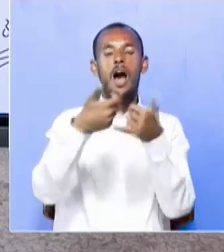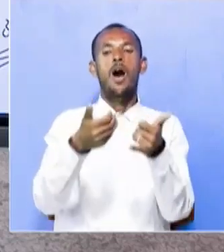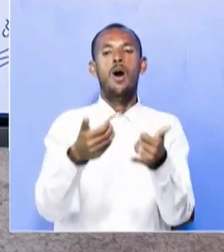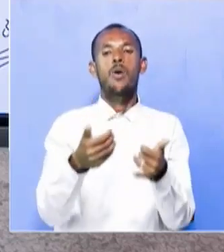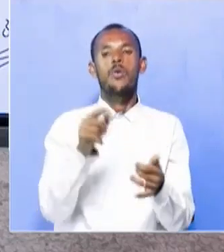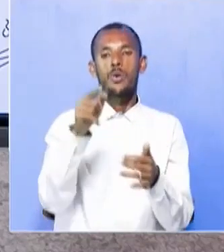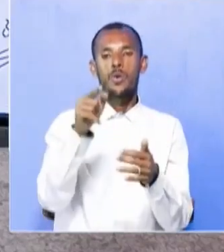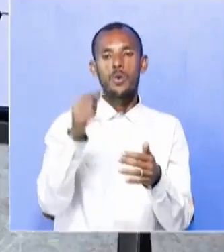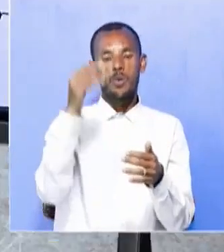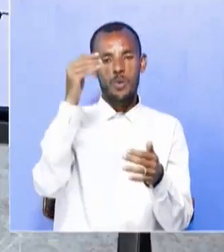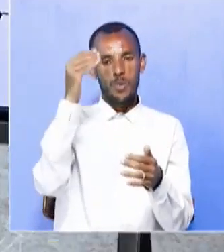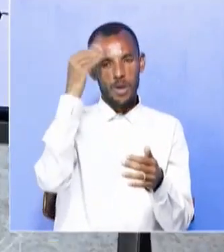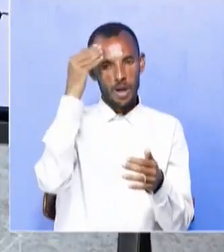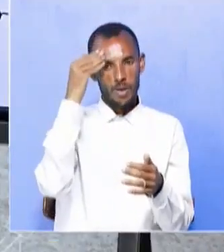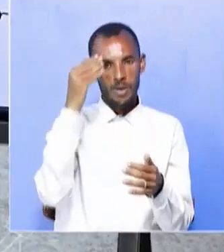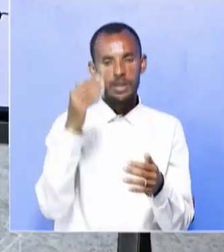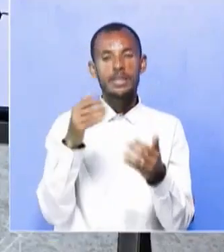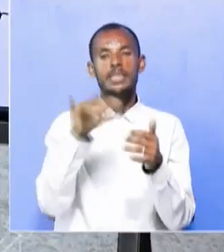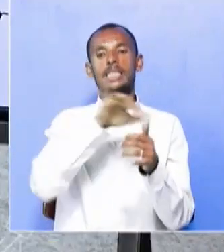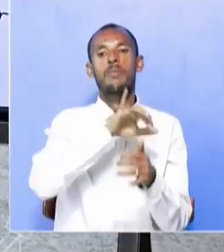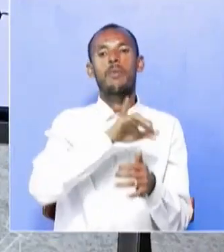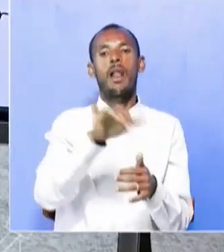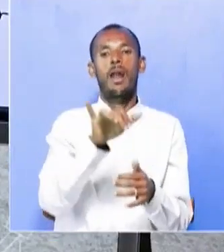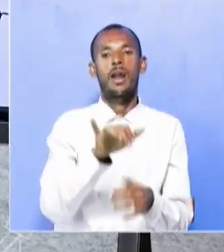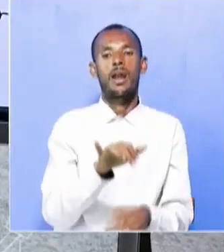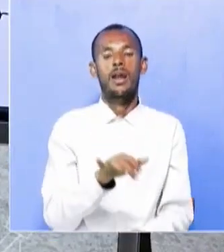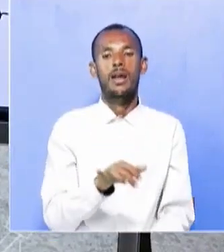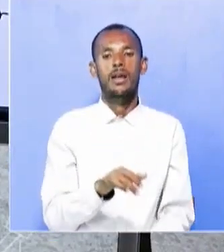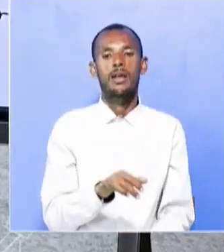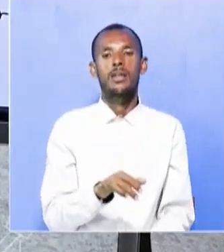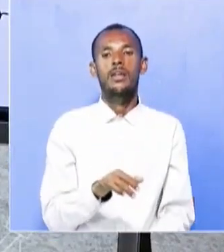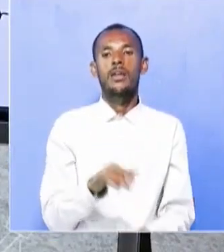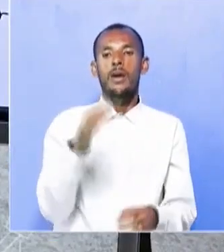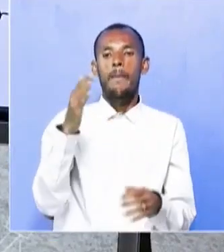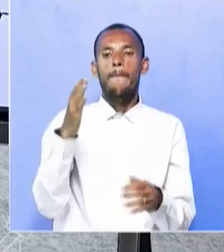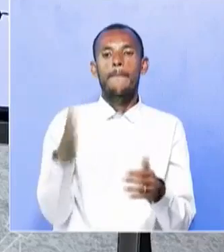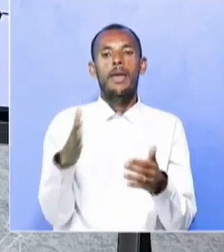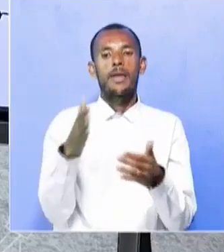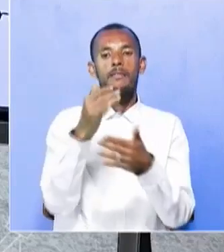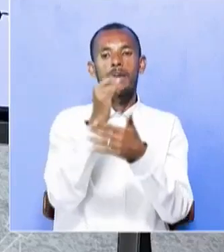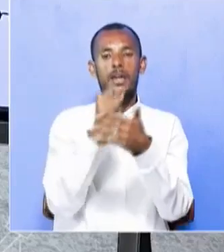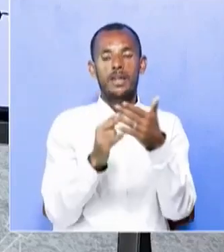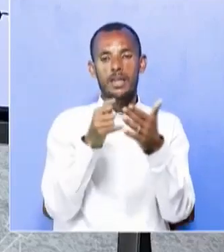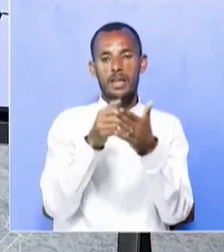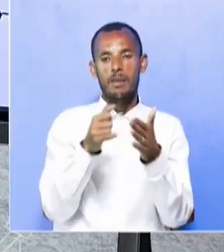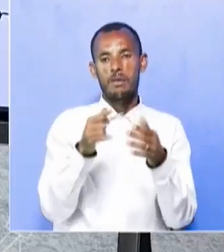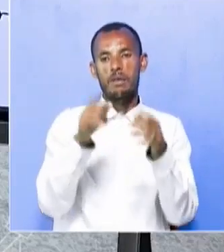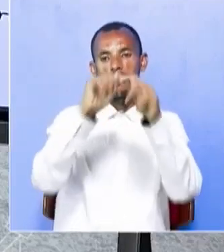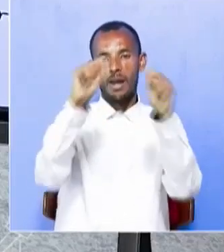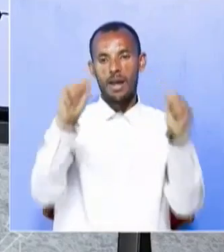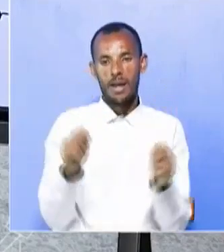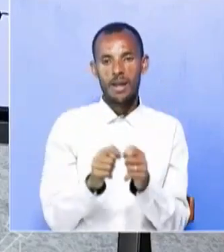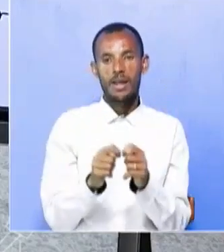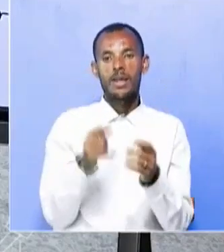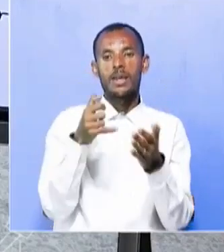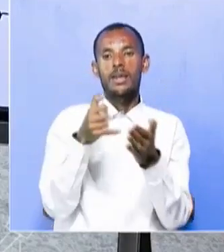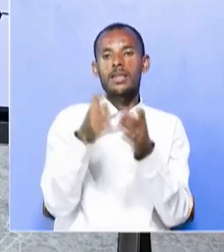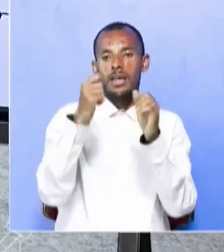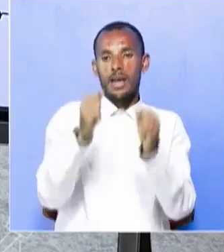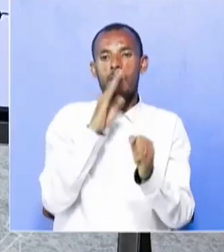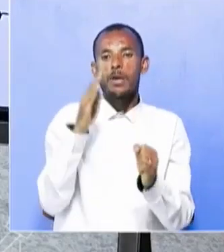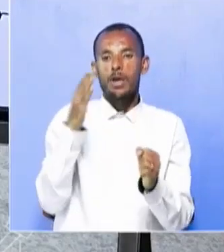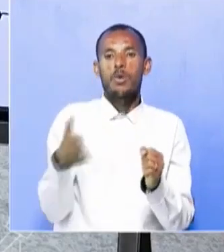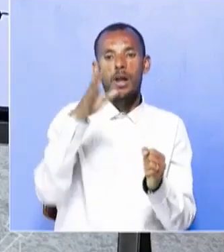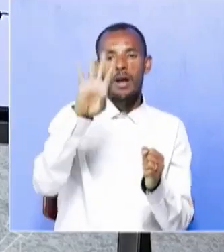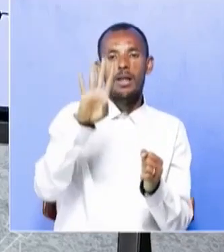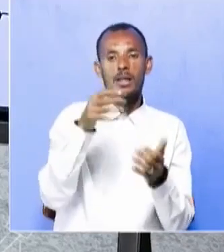you determine similar plane figures. It can be triangle, it can be quadrilateral,